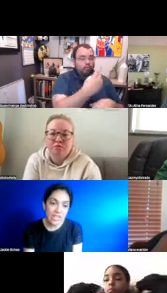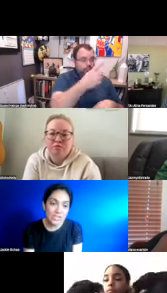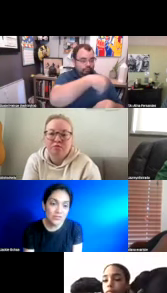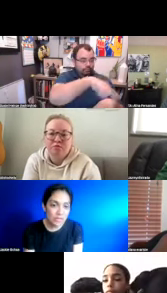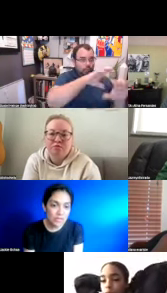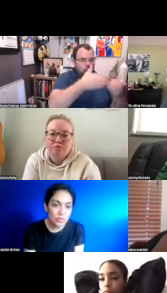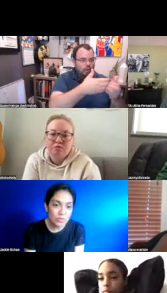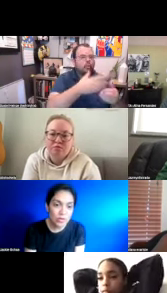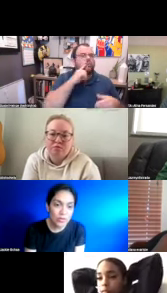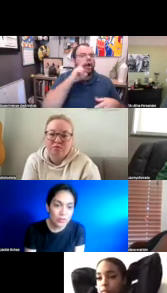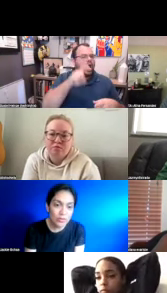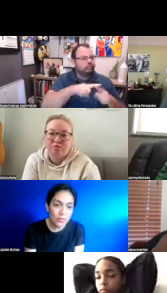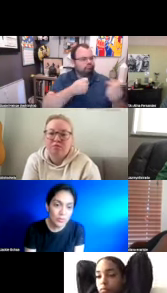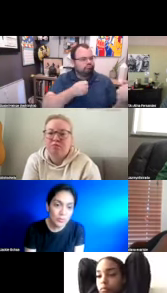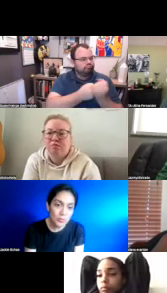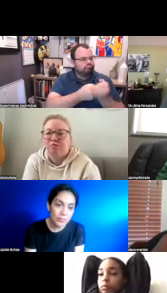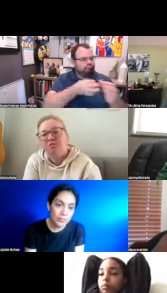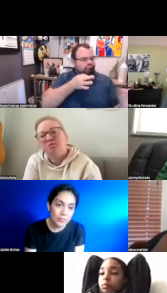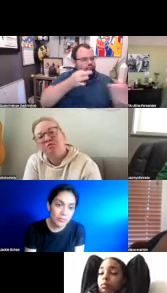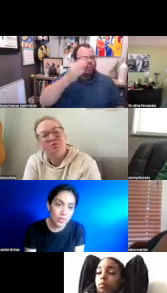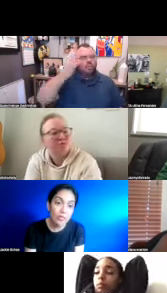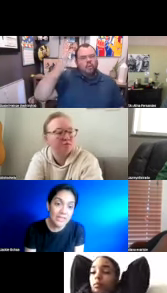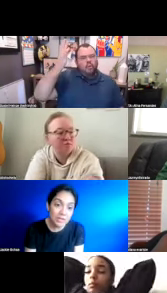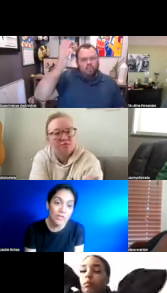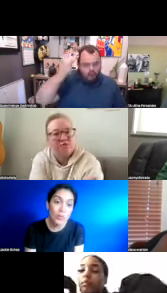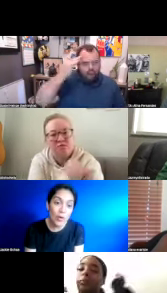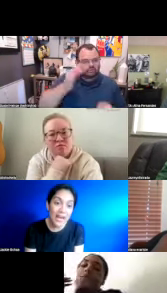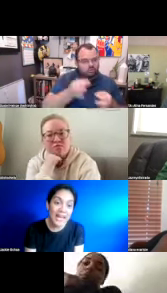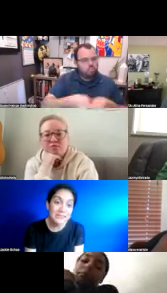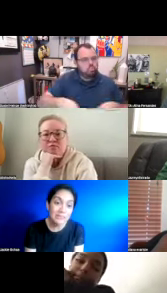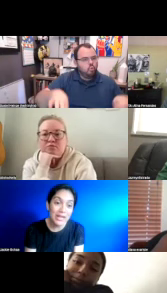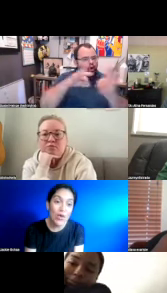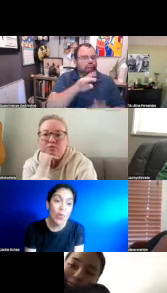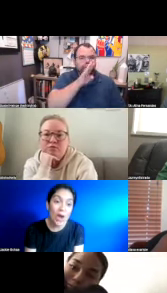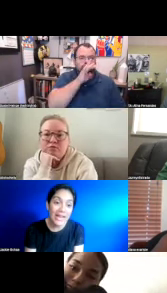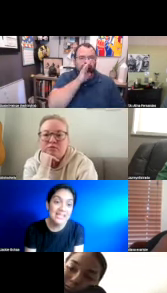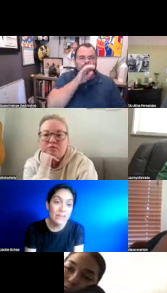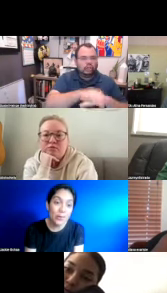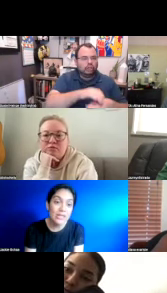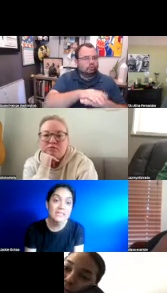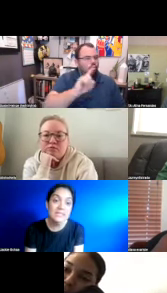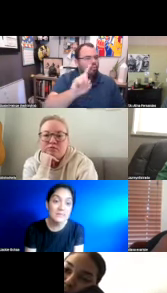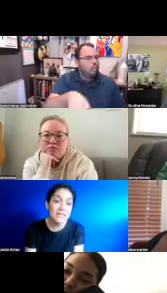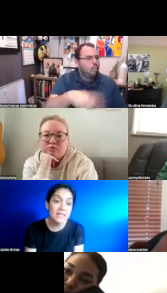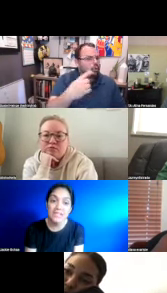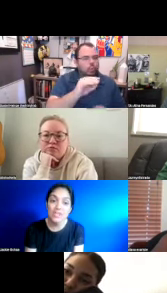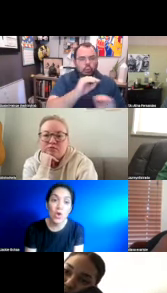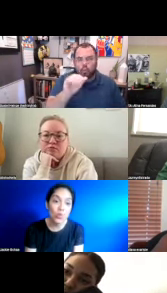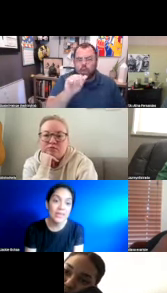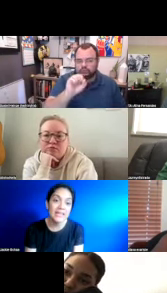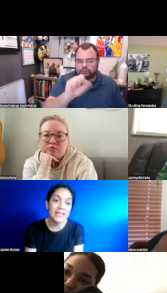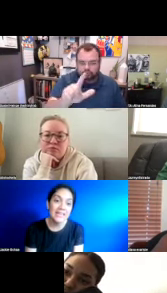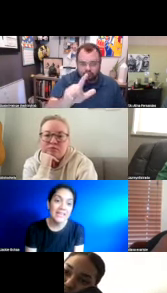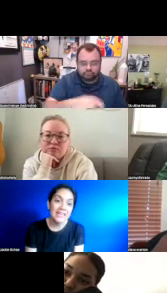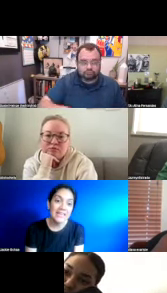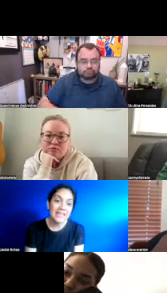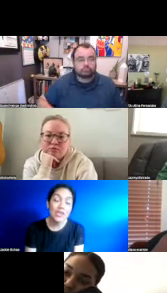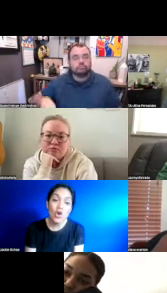a challenge for each group. So in the first group, you need to support and explain why it's important to speak English